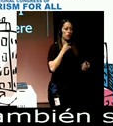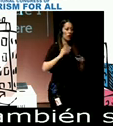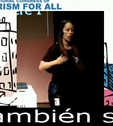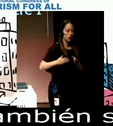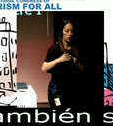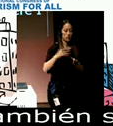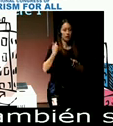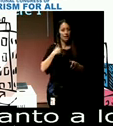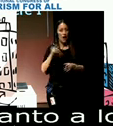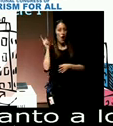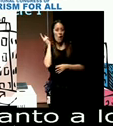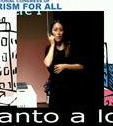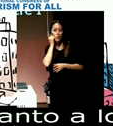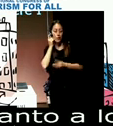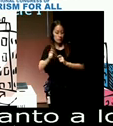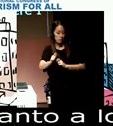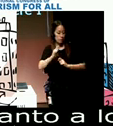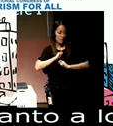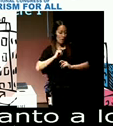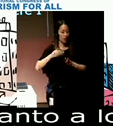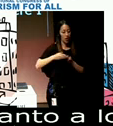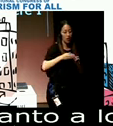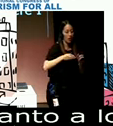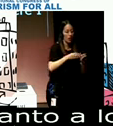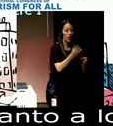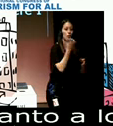by car and using public transport.